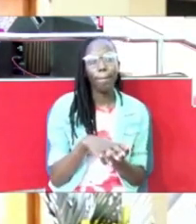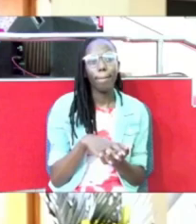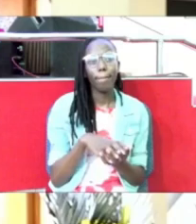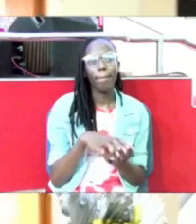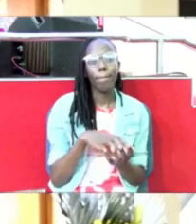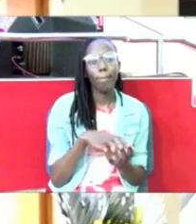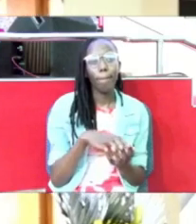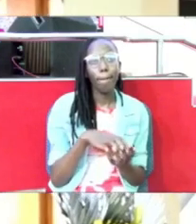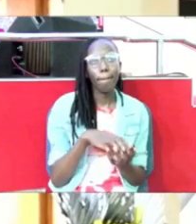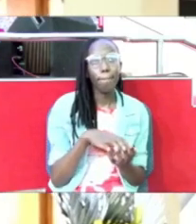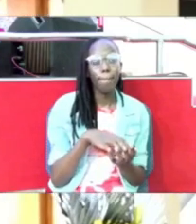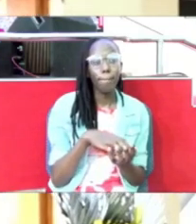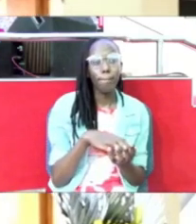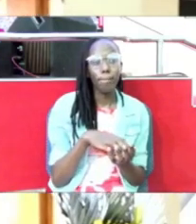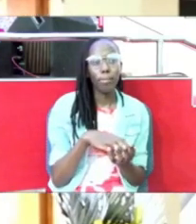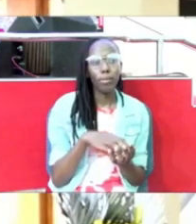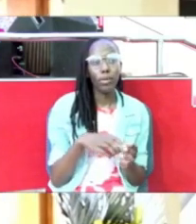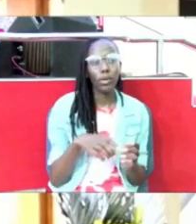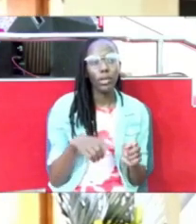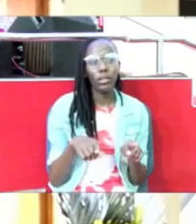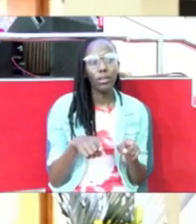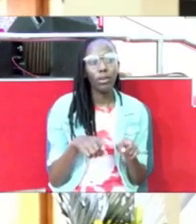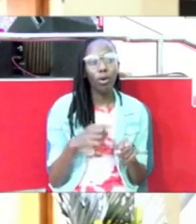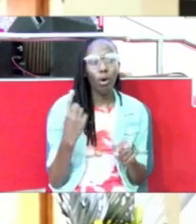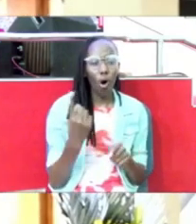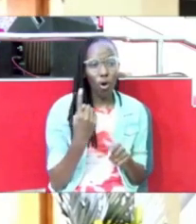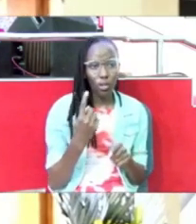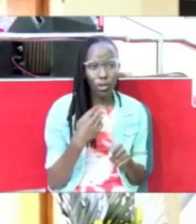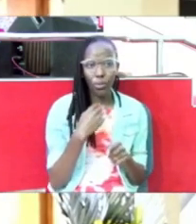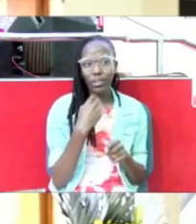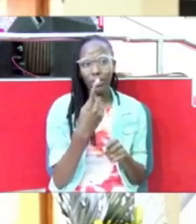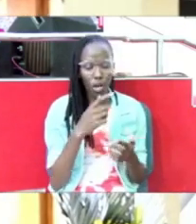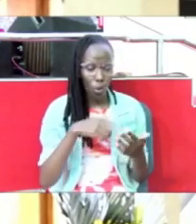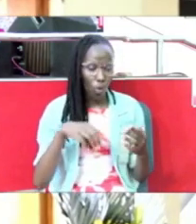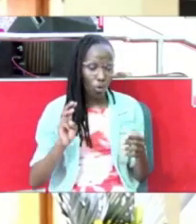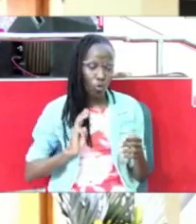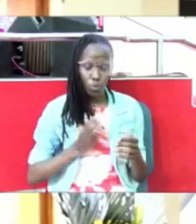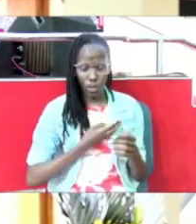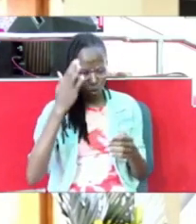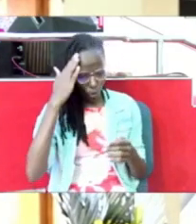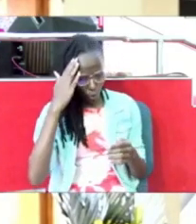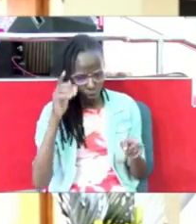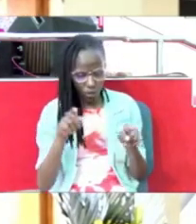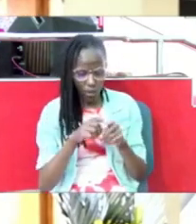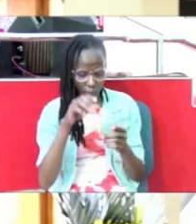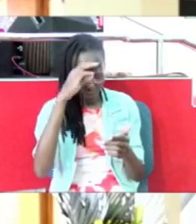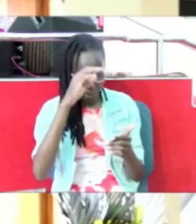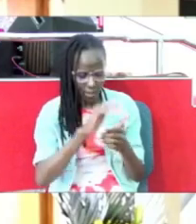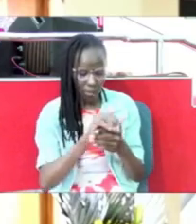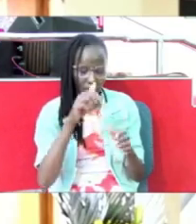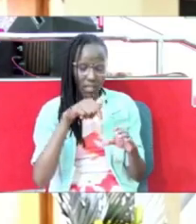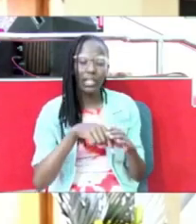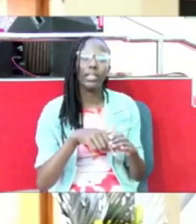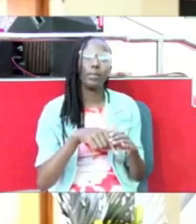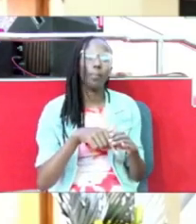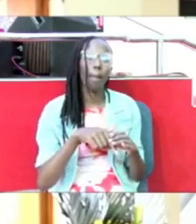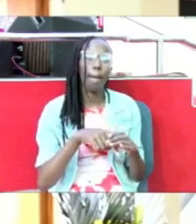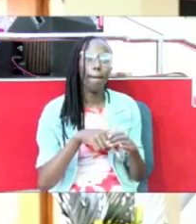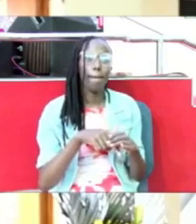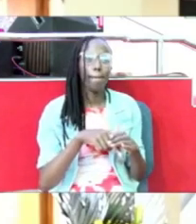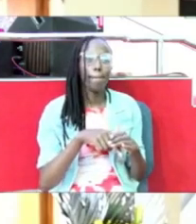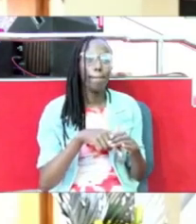zetu tofauti. We can only claim or declare what we know and believe in. Tunaweza tutangaza kile ambacho tunajua